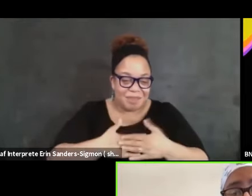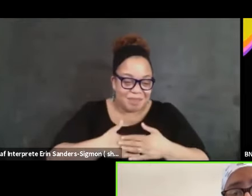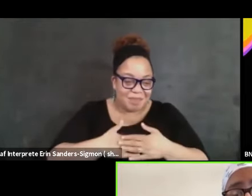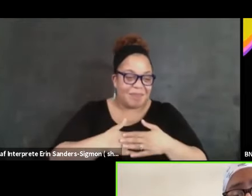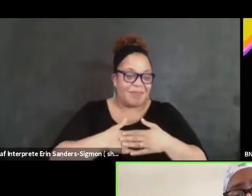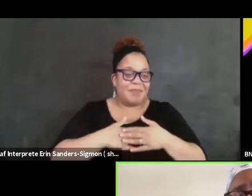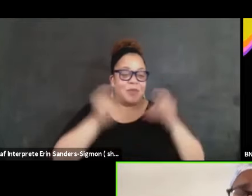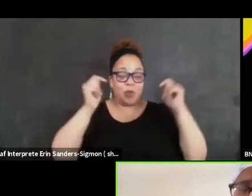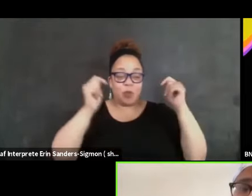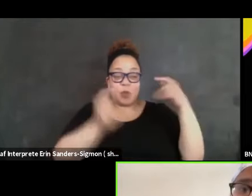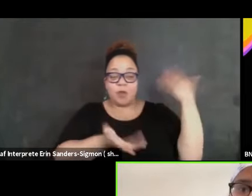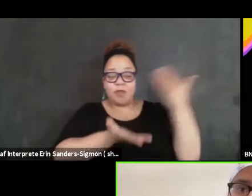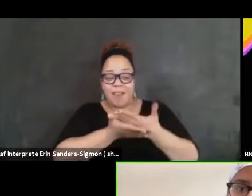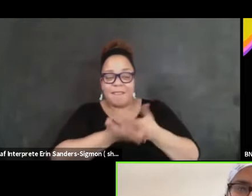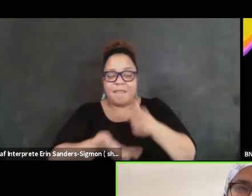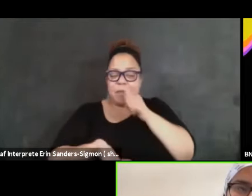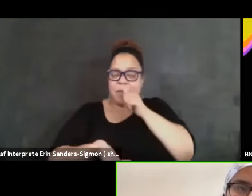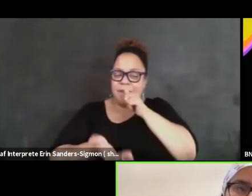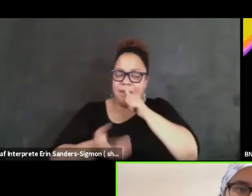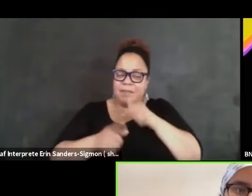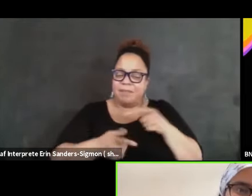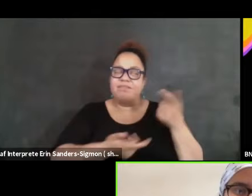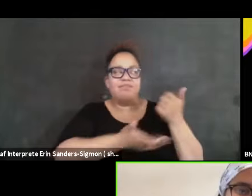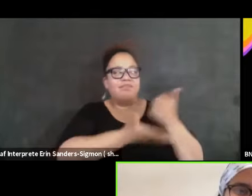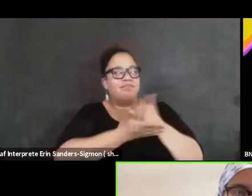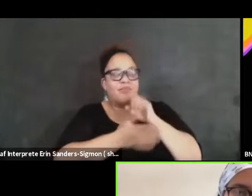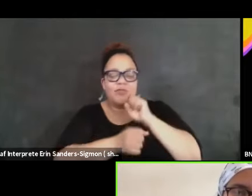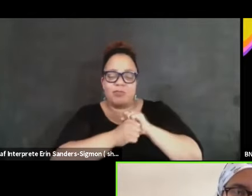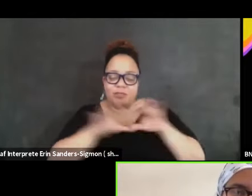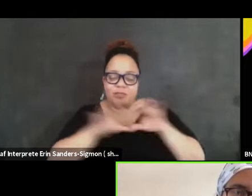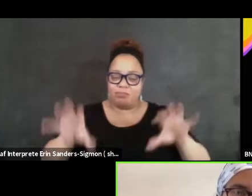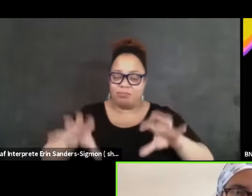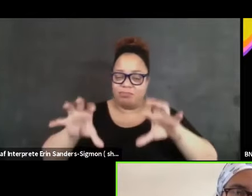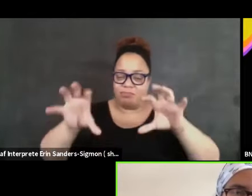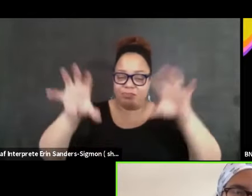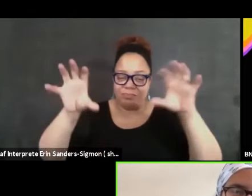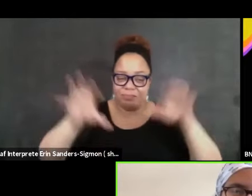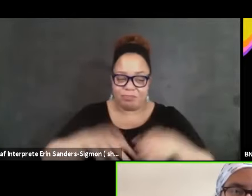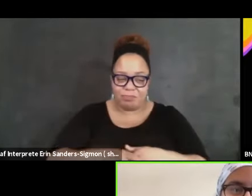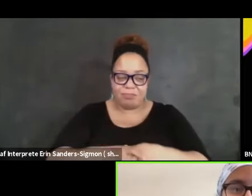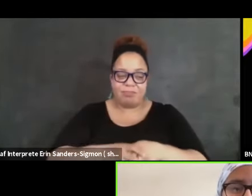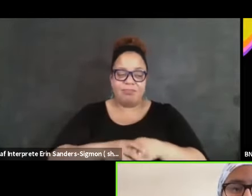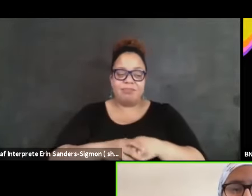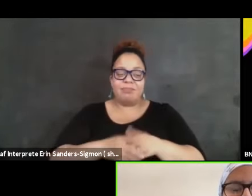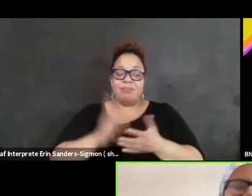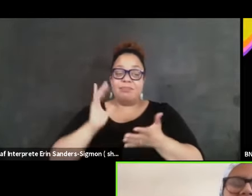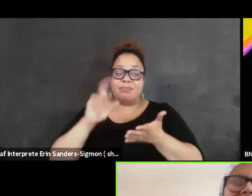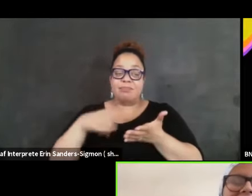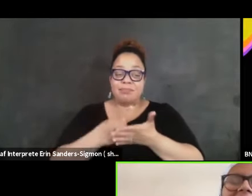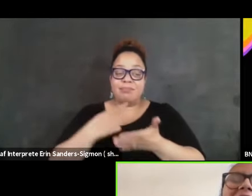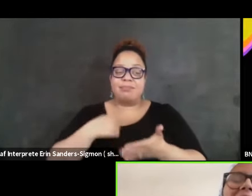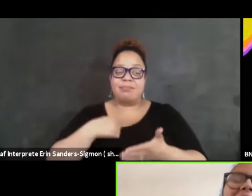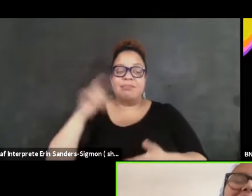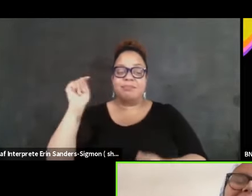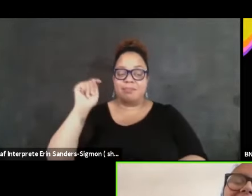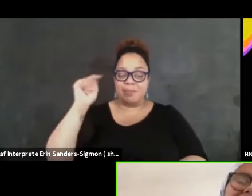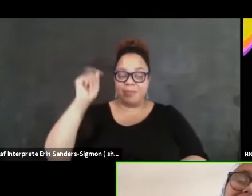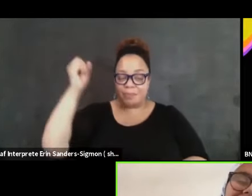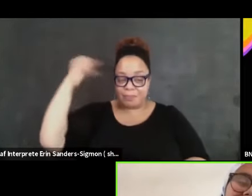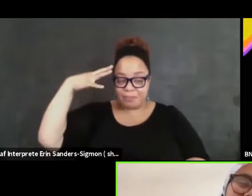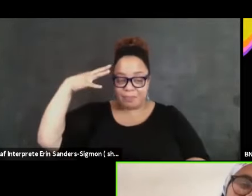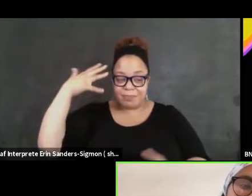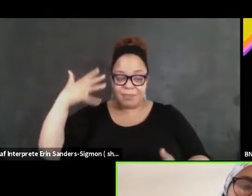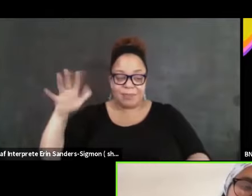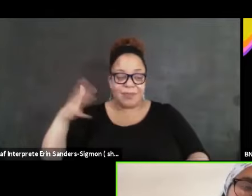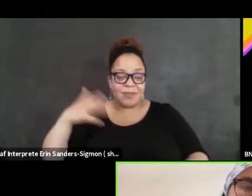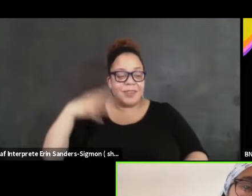26 problems of how to use trig functions, I walk to the bathroom and shower. When I'm out, I blow dry my blonde hair and rest my head